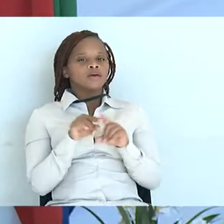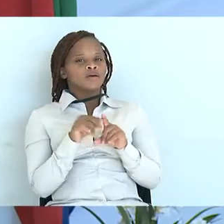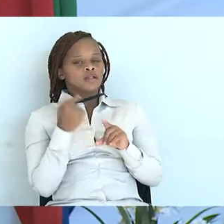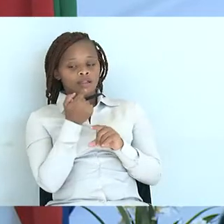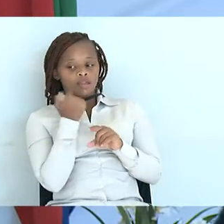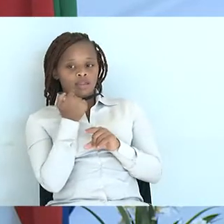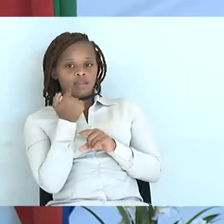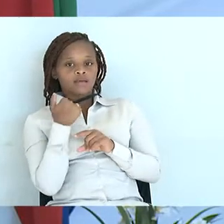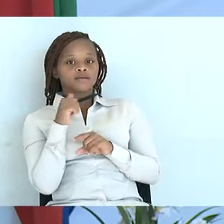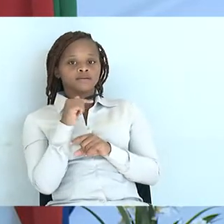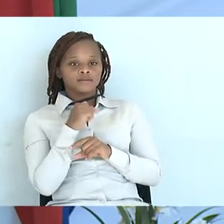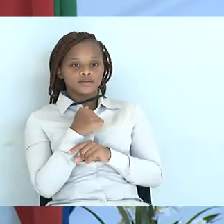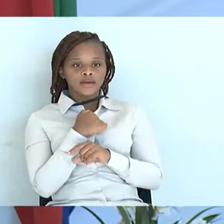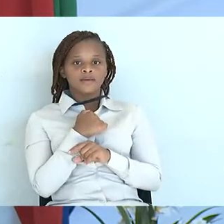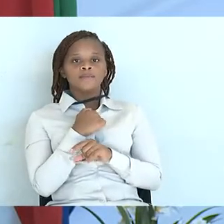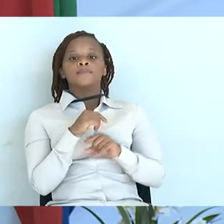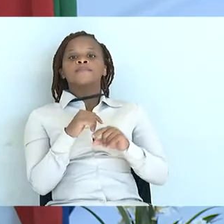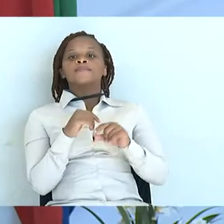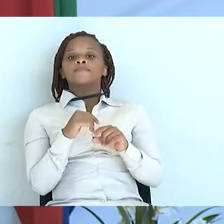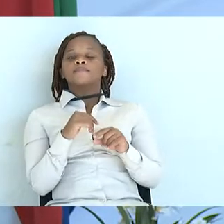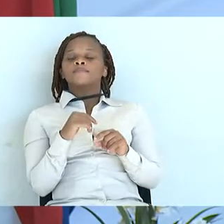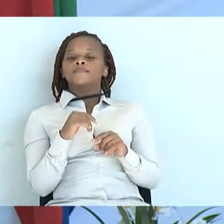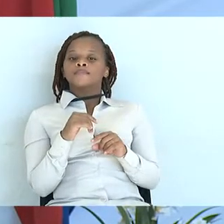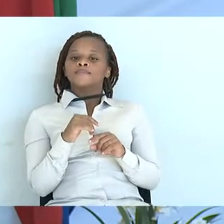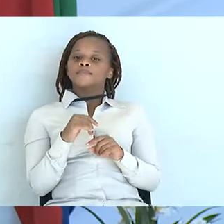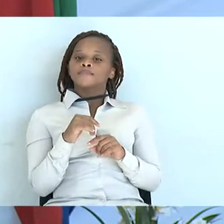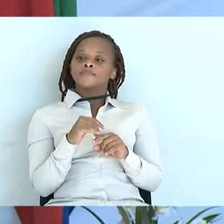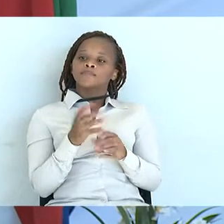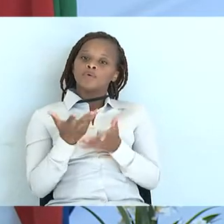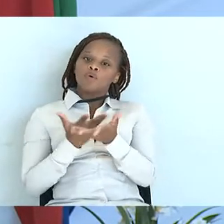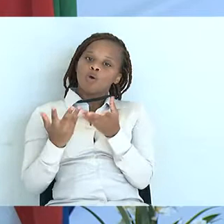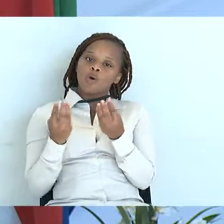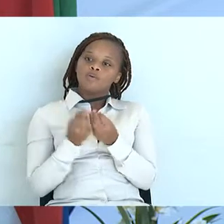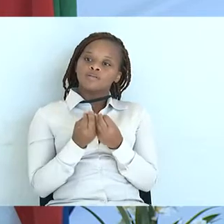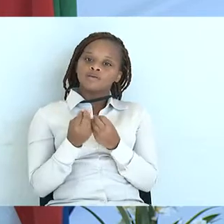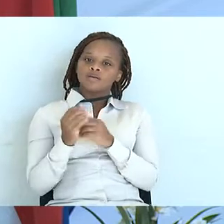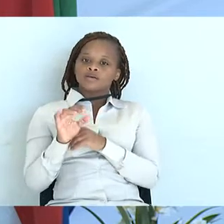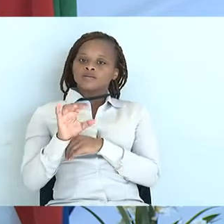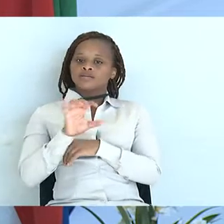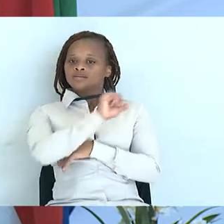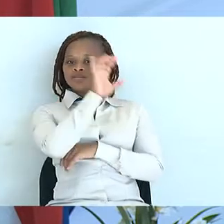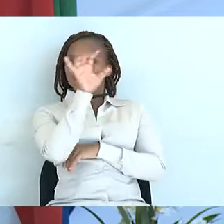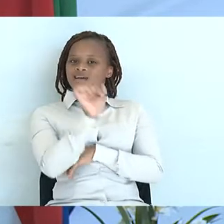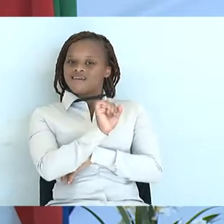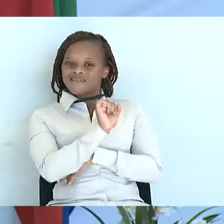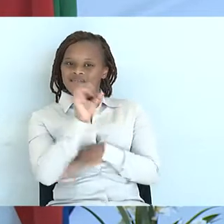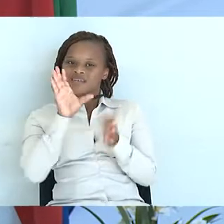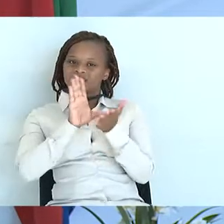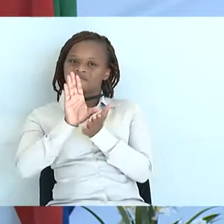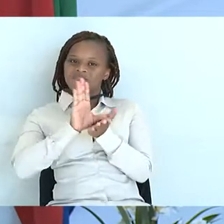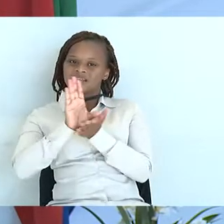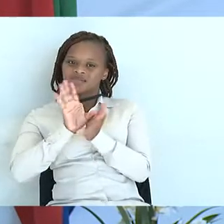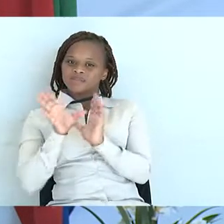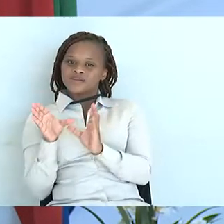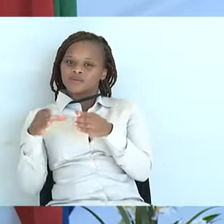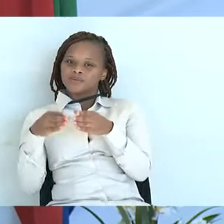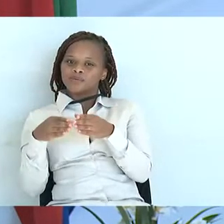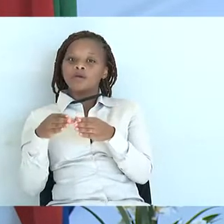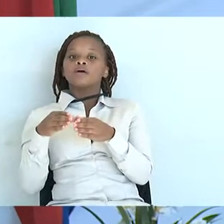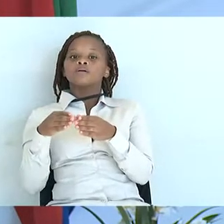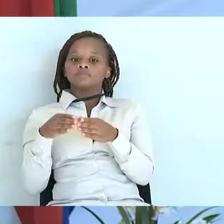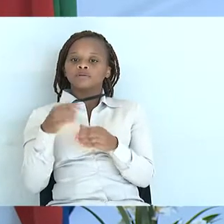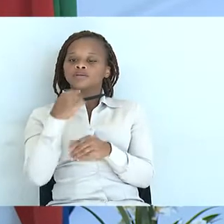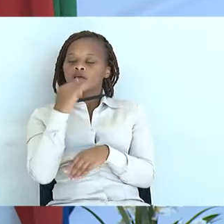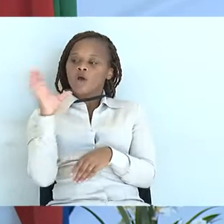Conference. The enthusiasm there was out of this world to show that everyone is looking forward to this